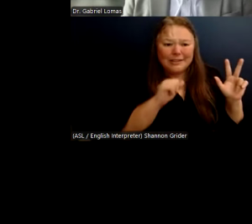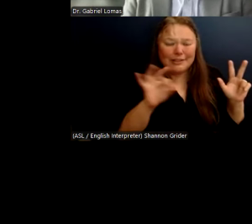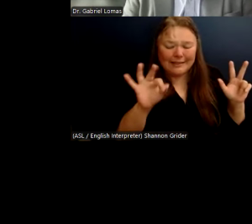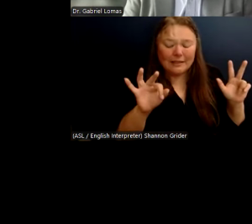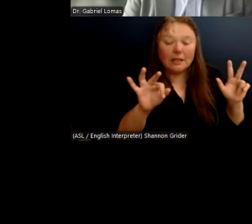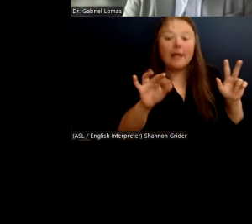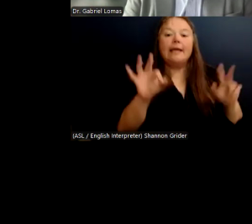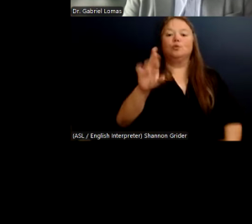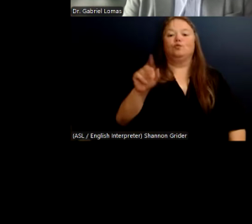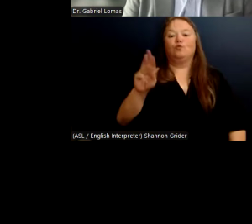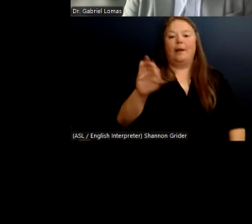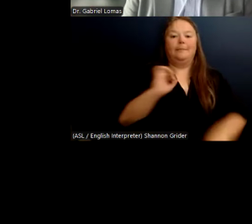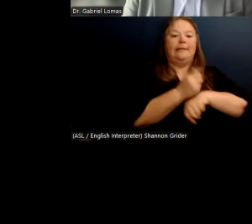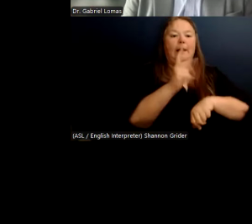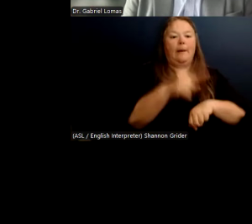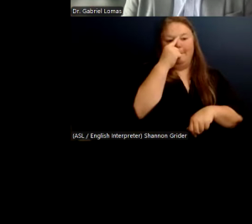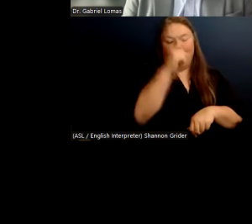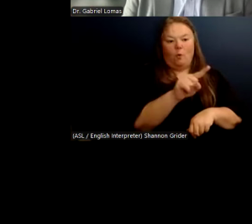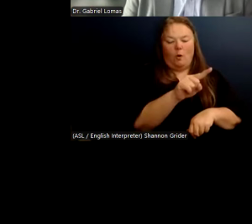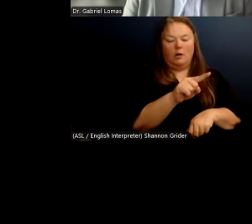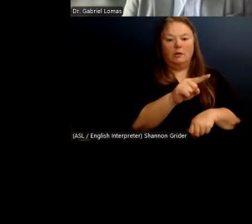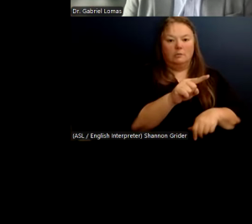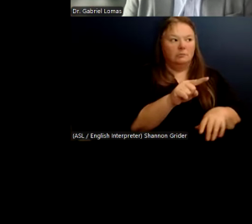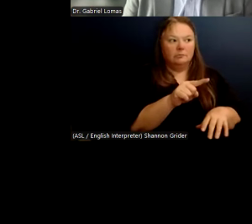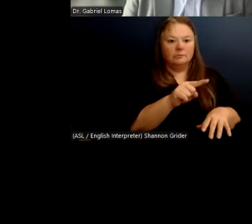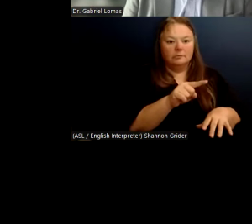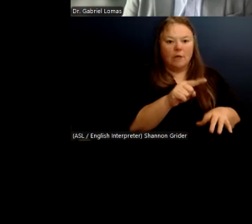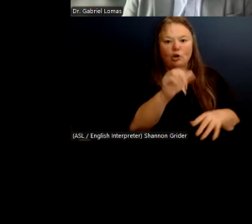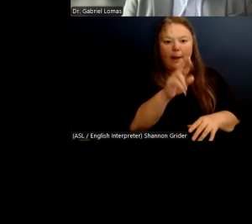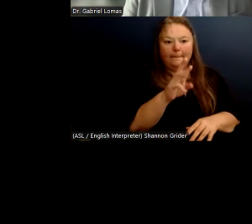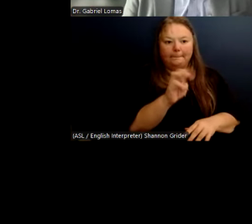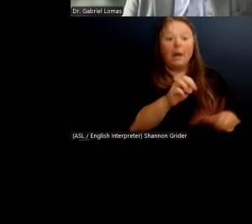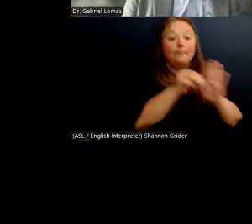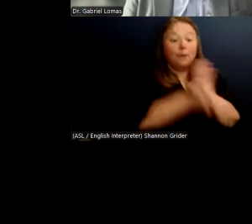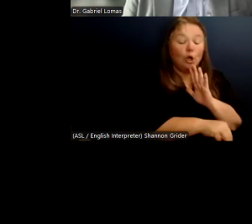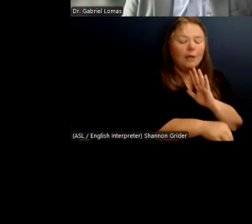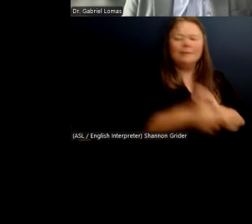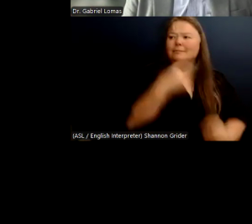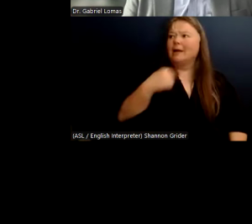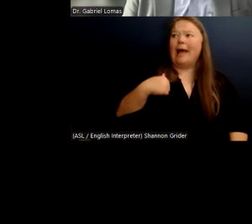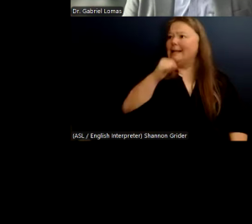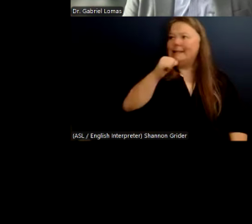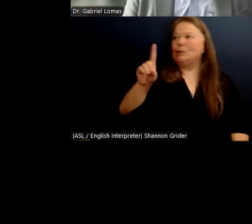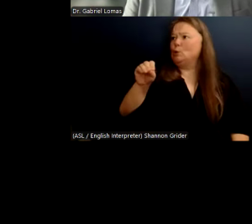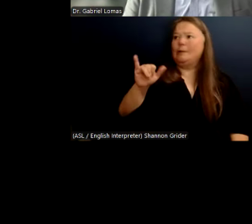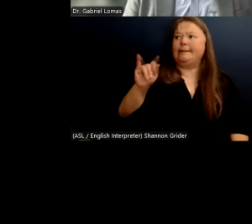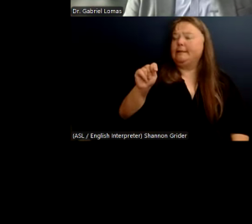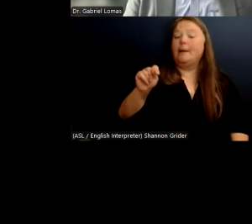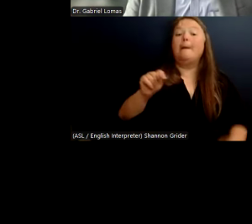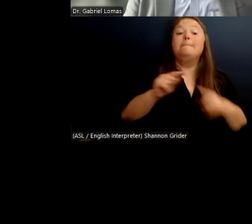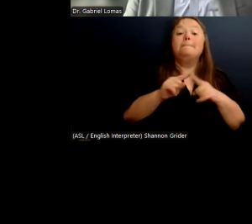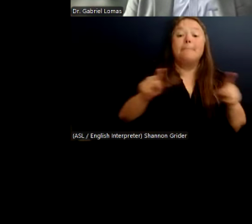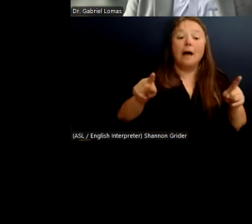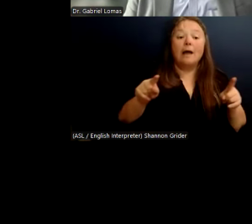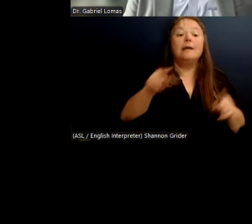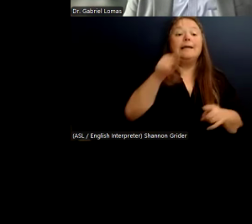framed and sentenced to life in prison, and it was a murder that he claims he did not commit. He signed a pawn shop